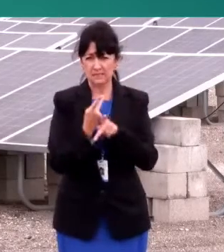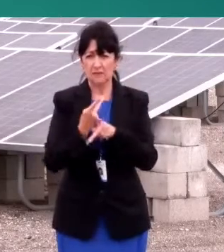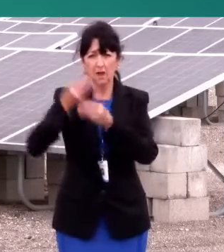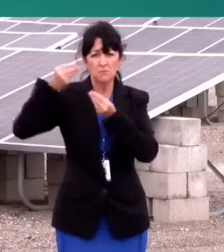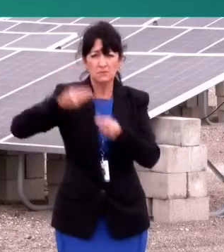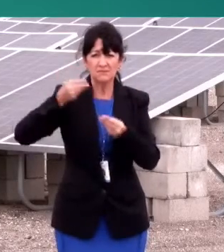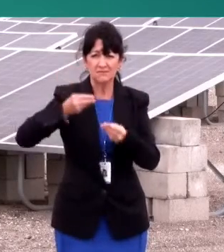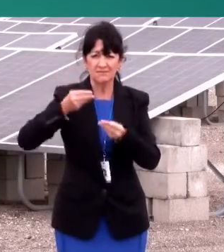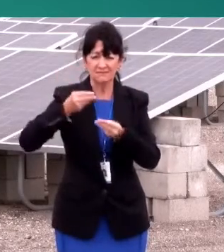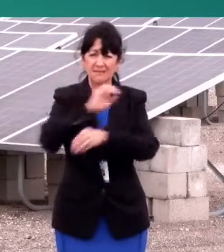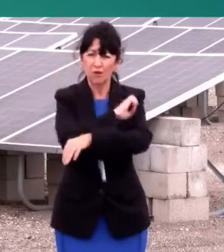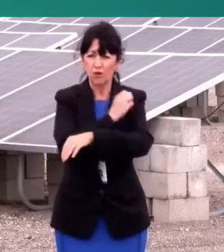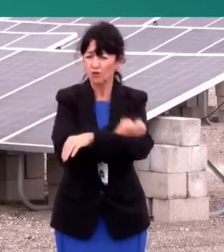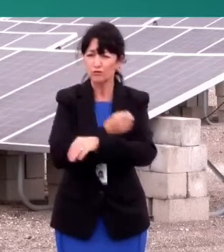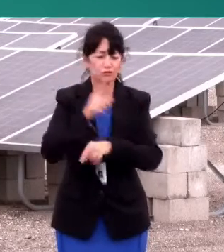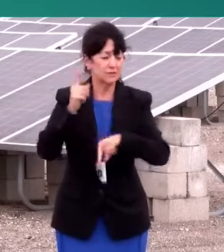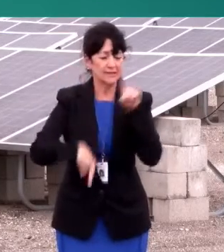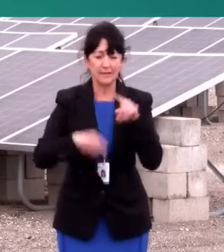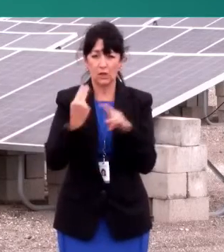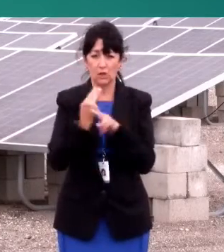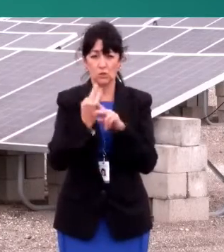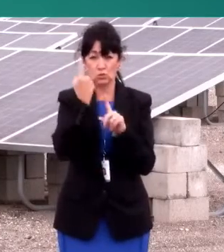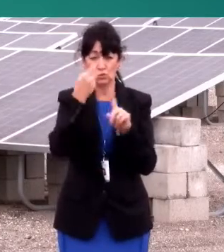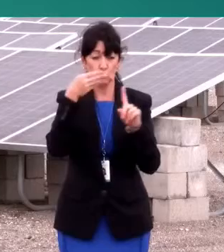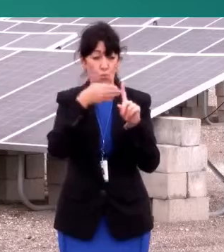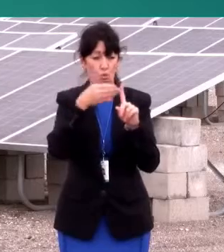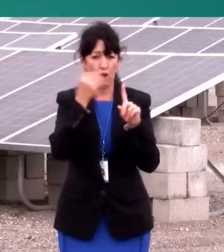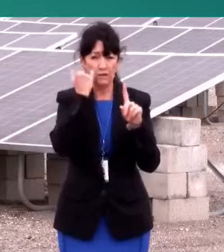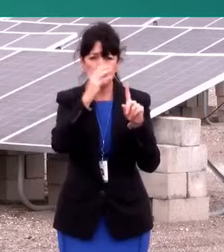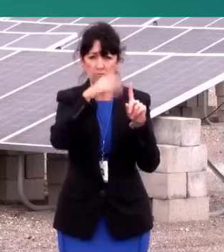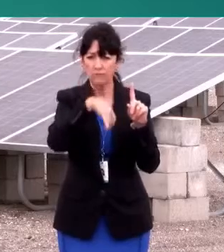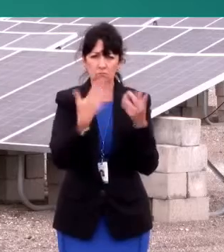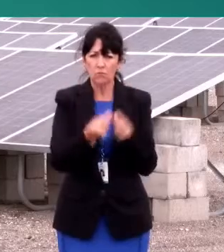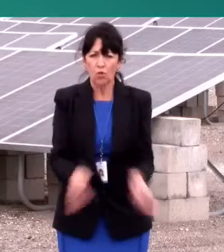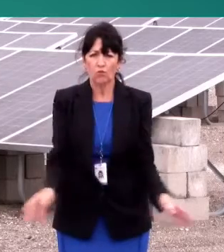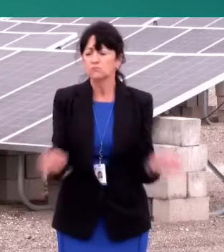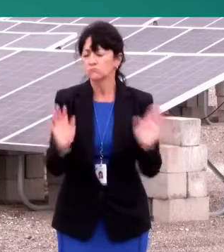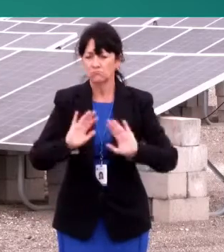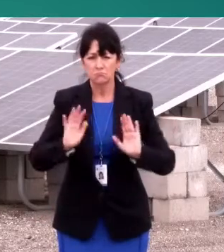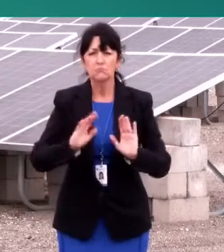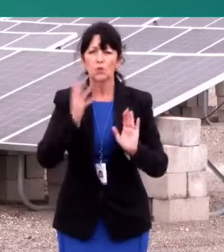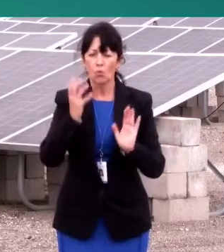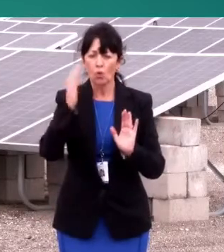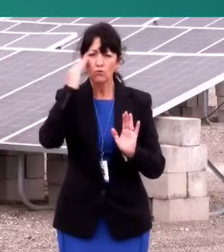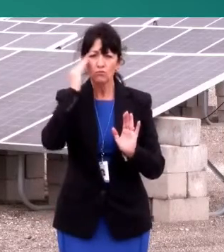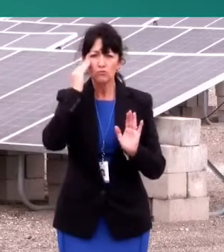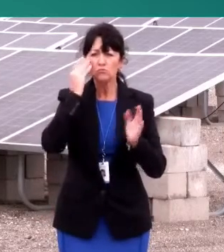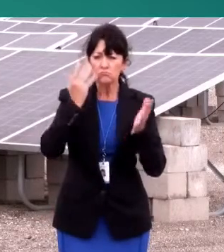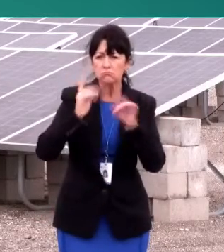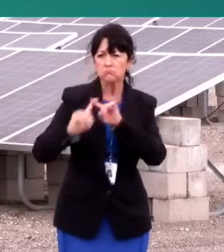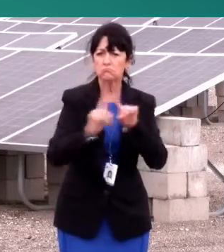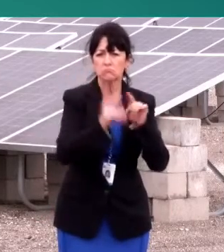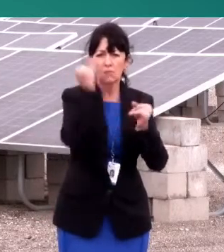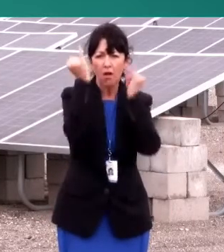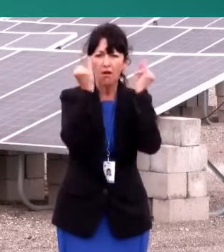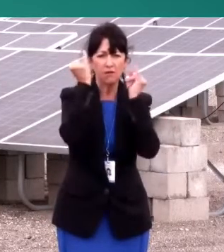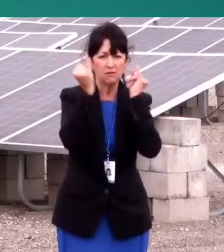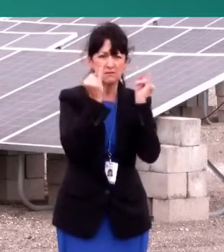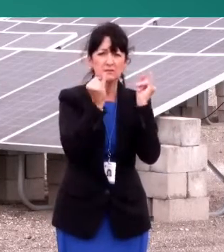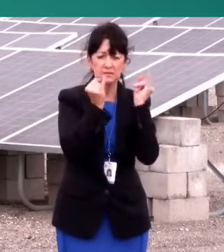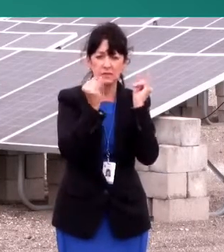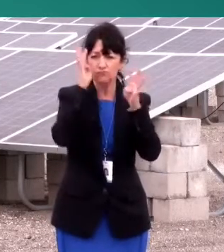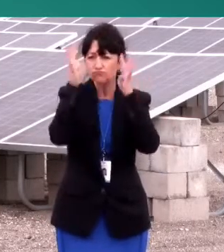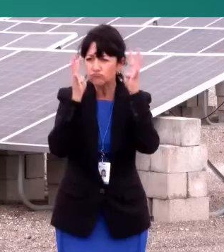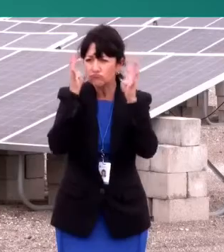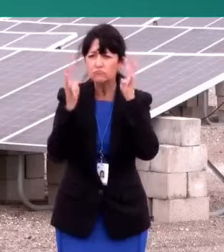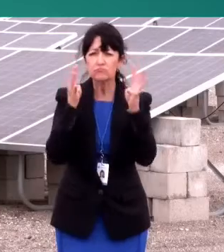forward, because you have to. You can't put all your eggs in one basket, right? Let me know who else ought to be on here, and we can make sure that we bring them in and continue those